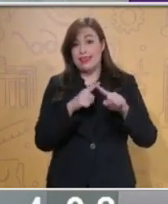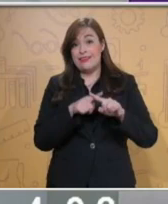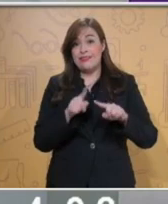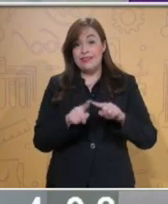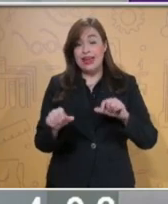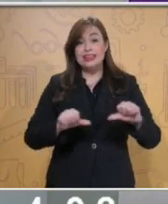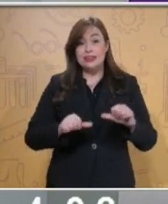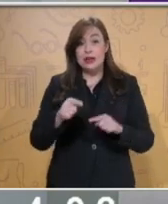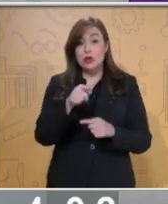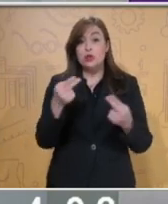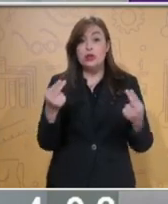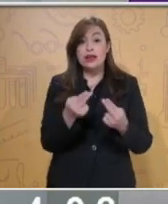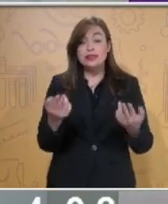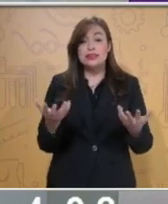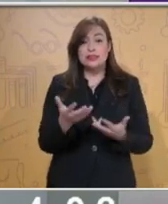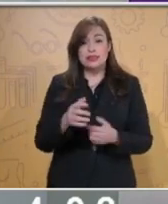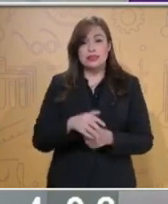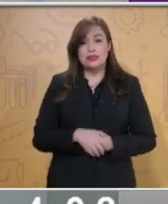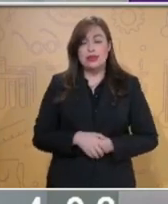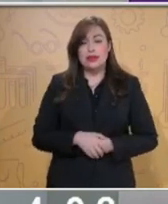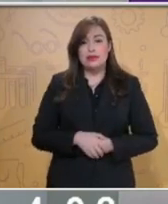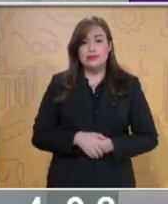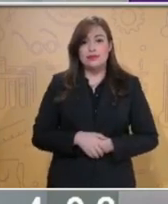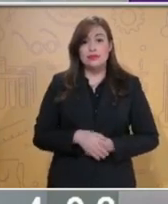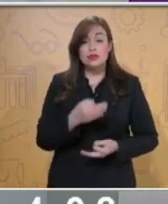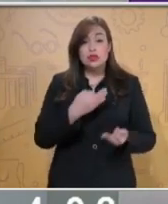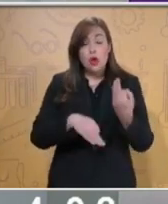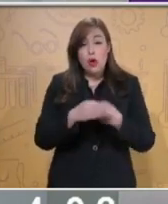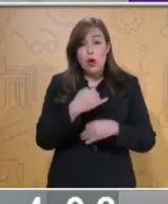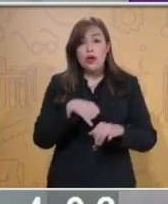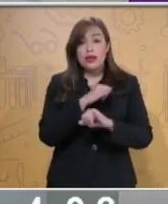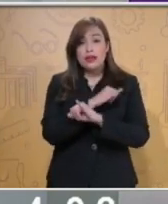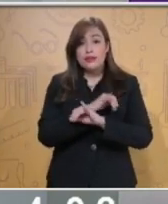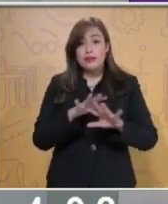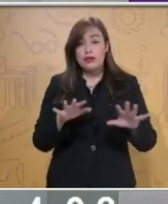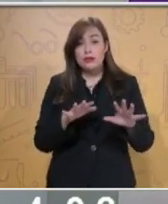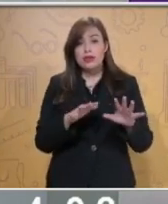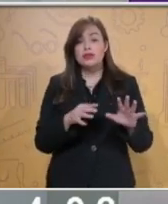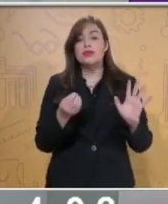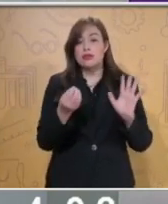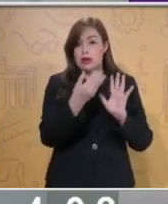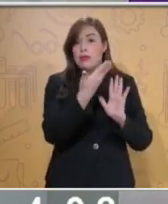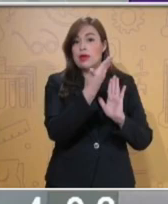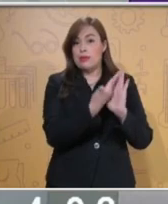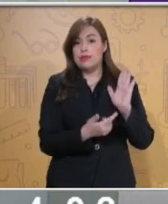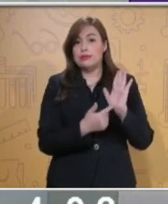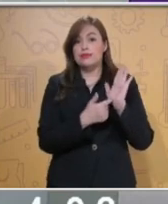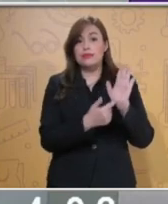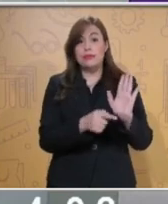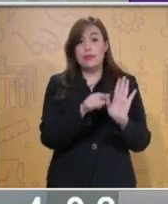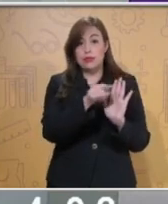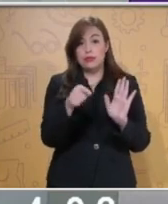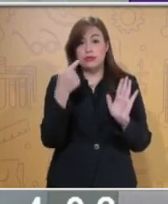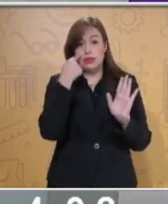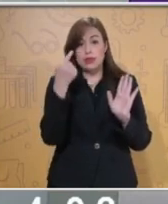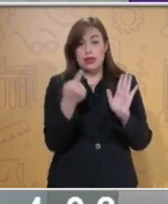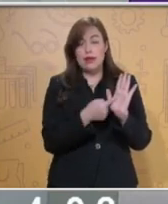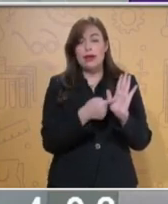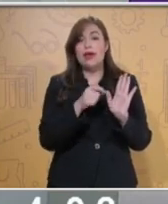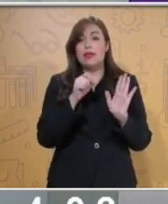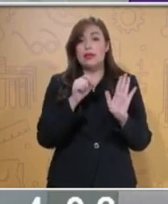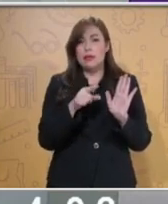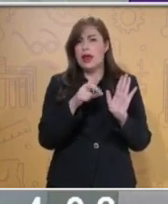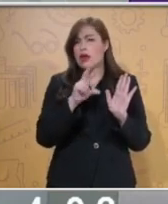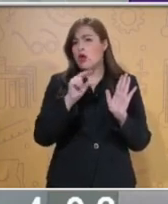don't need to write all the things, all the information that we put in the presentations, in the classes on TV. It is